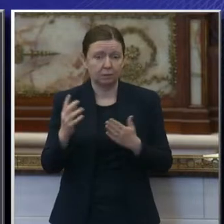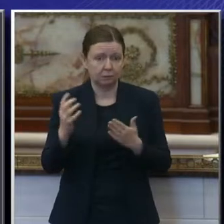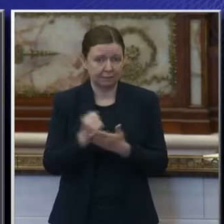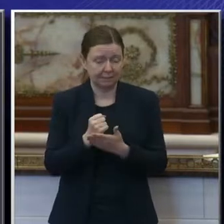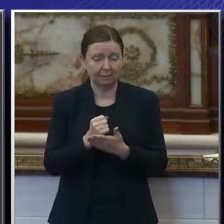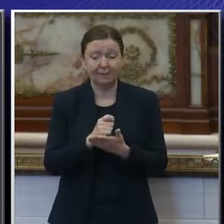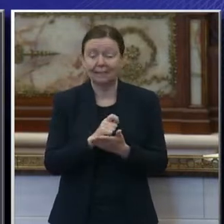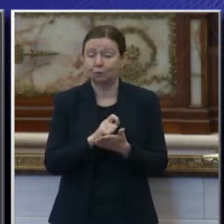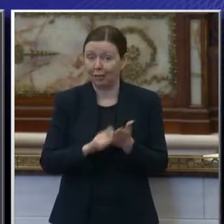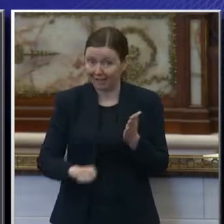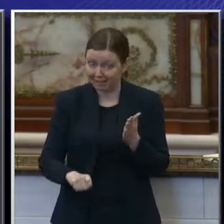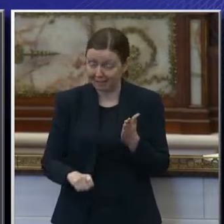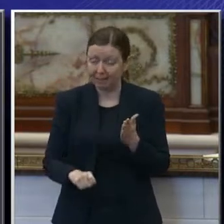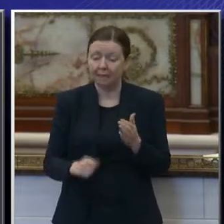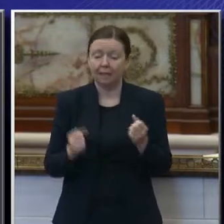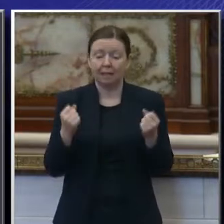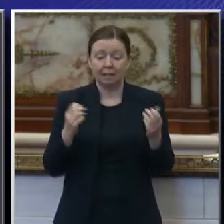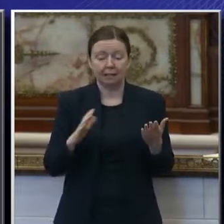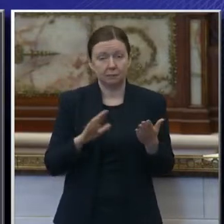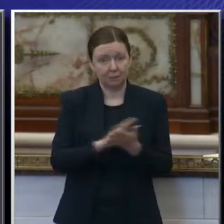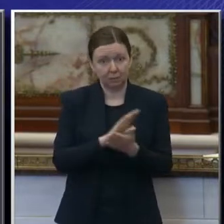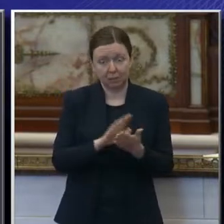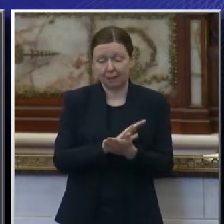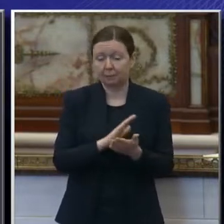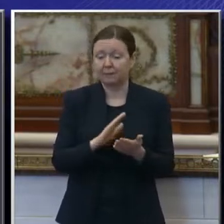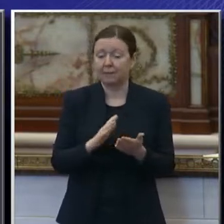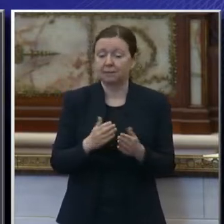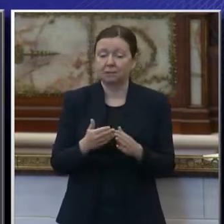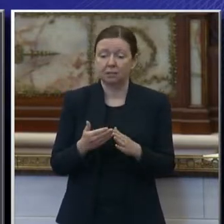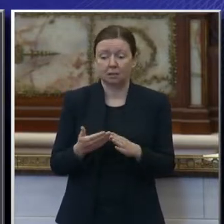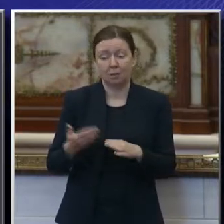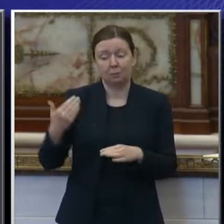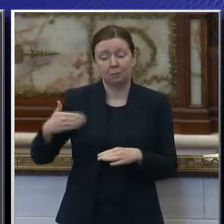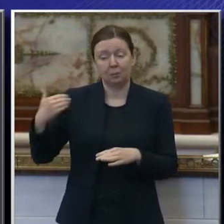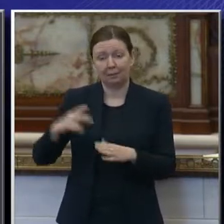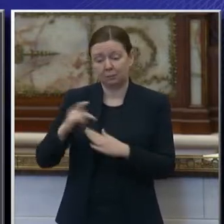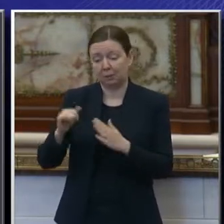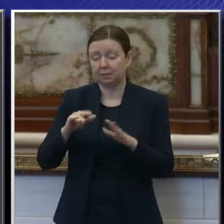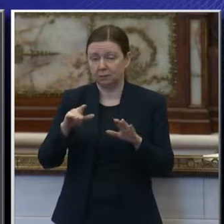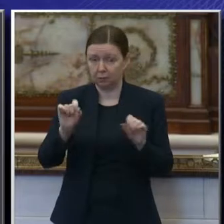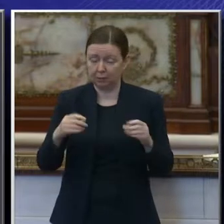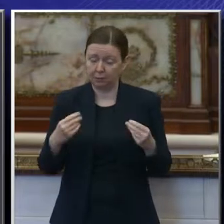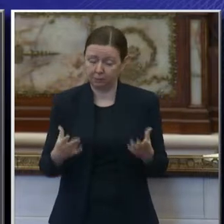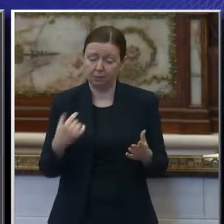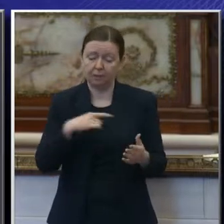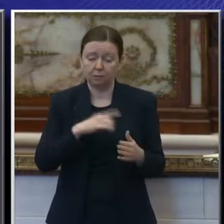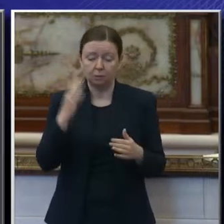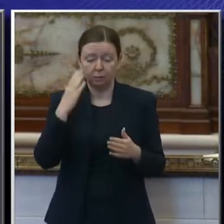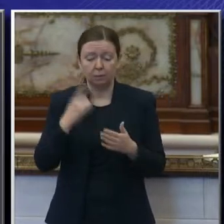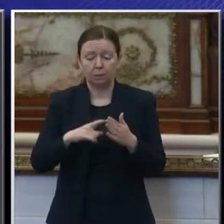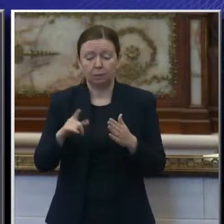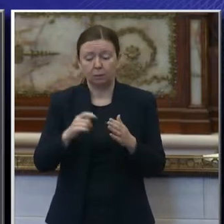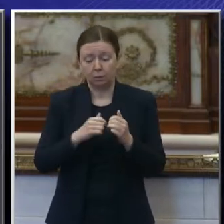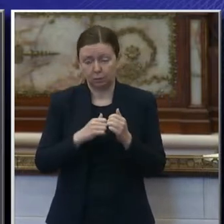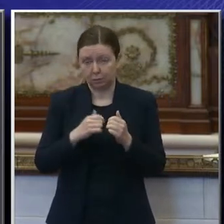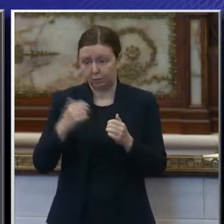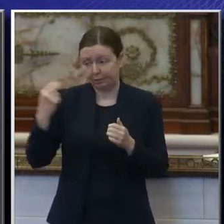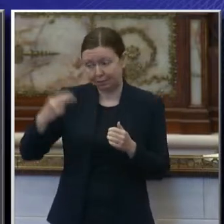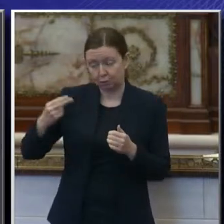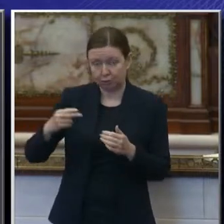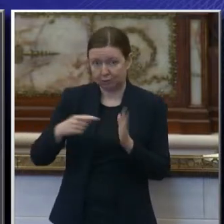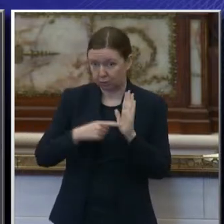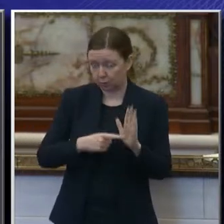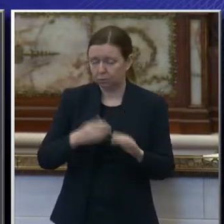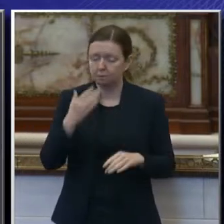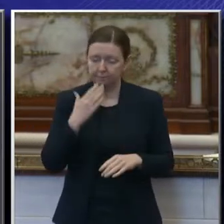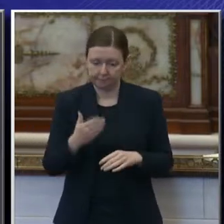receiving and writing as much documentation on previous projects as you can provide so that we know what your track record and your history is.